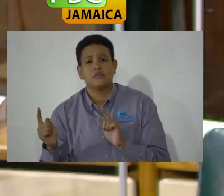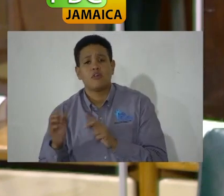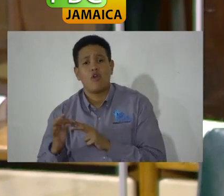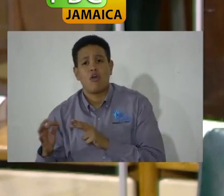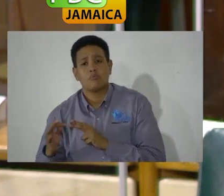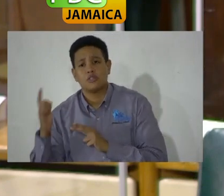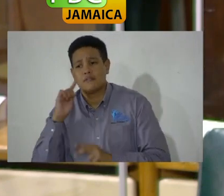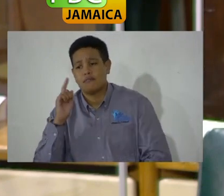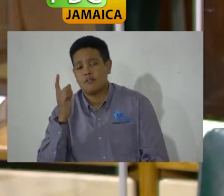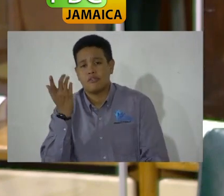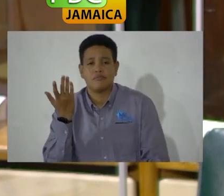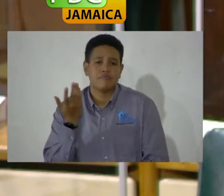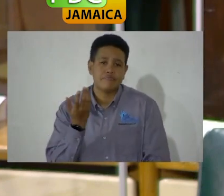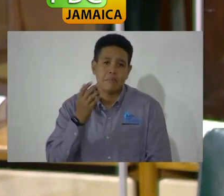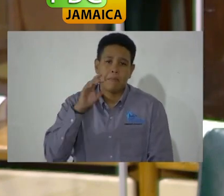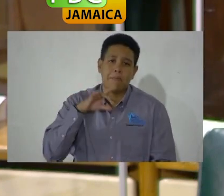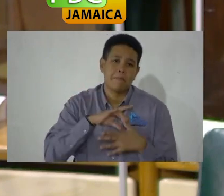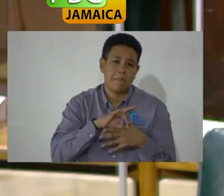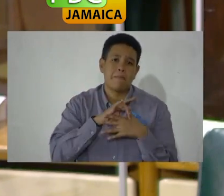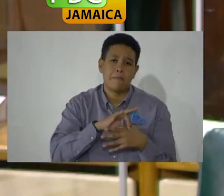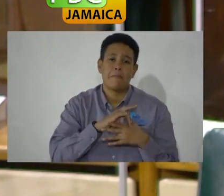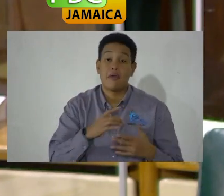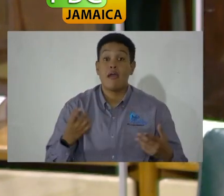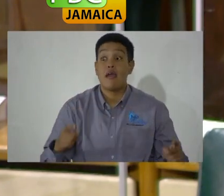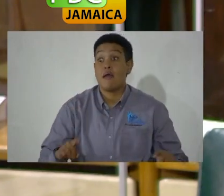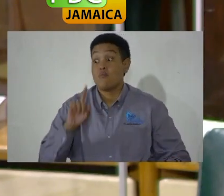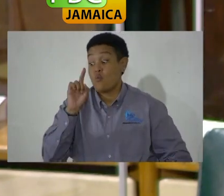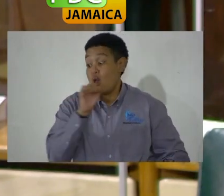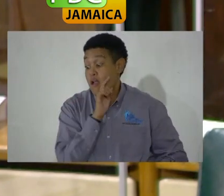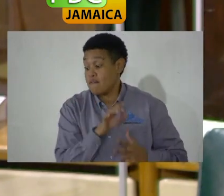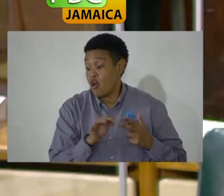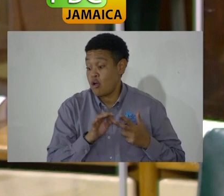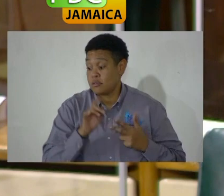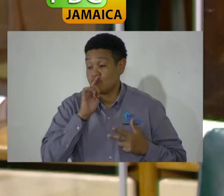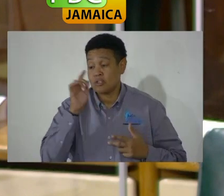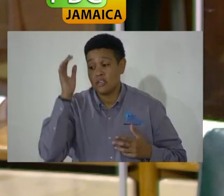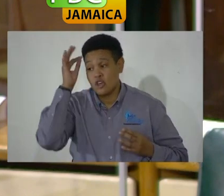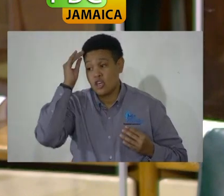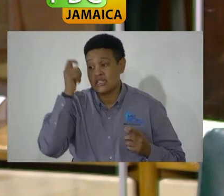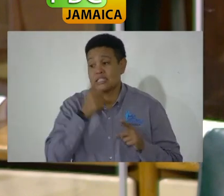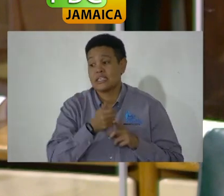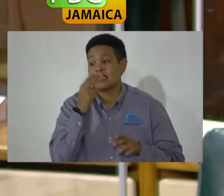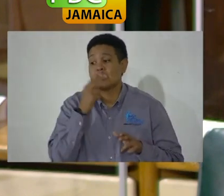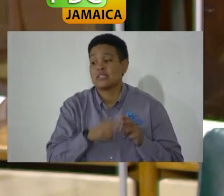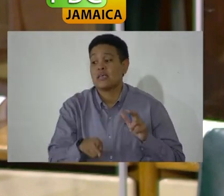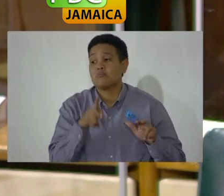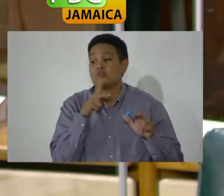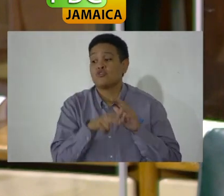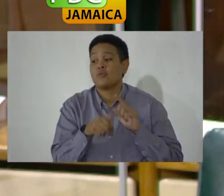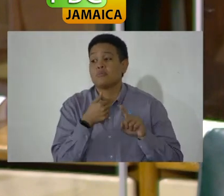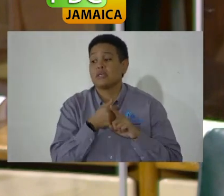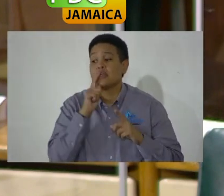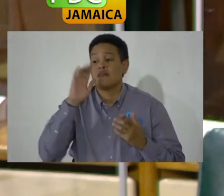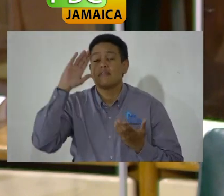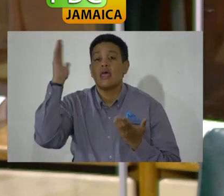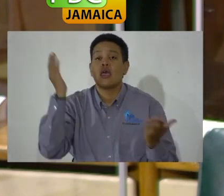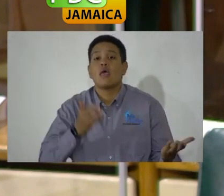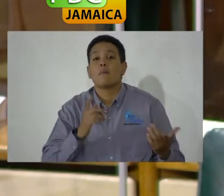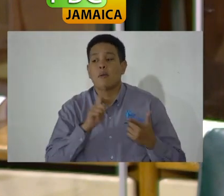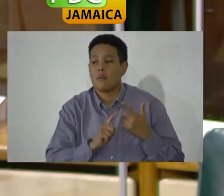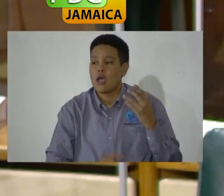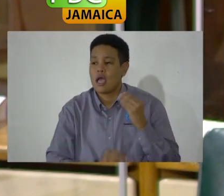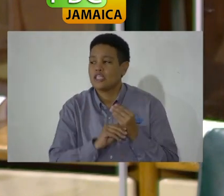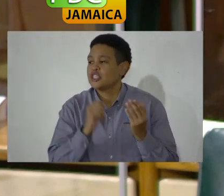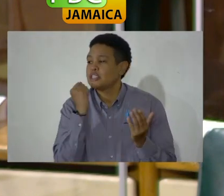of protein, one of the options being considered is the temporary suspension of the import and additional